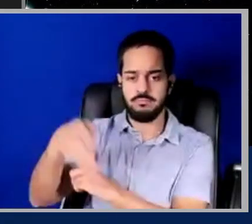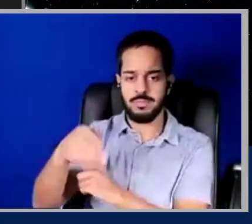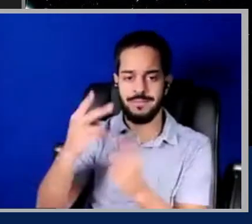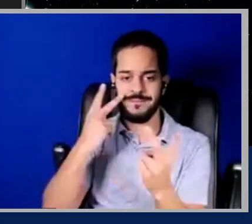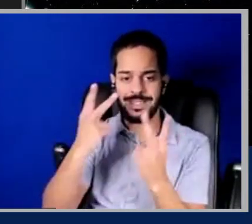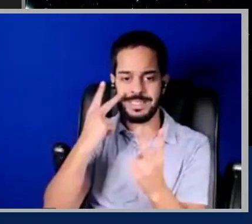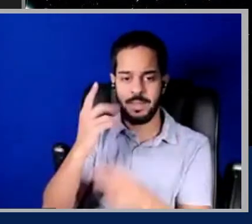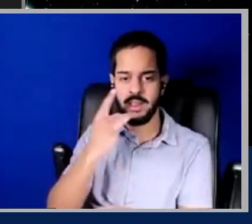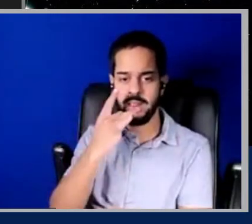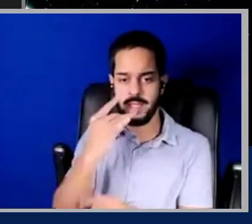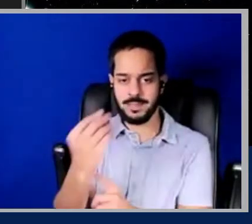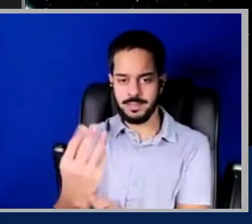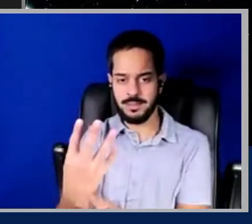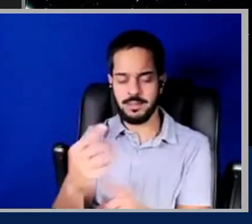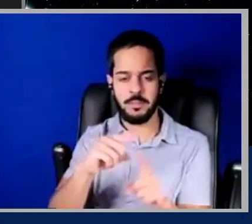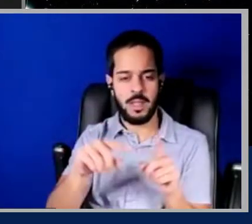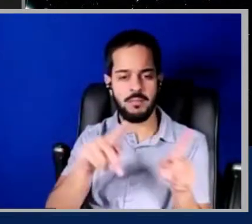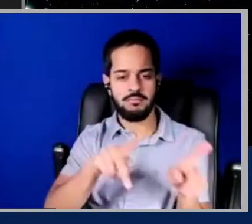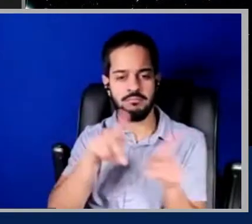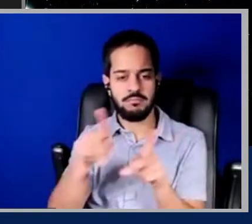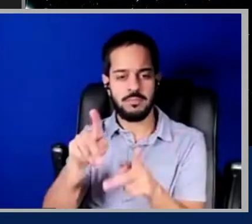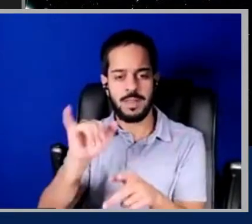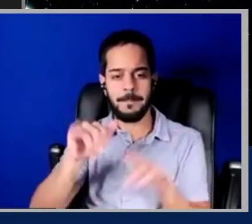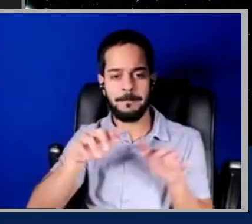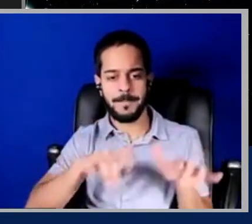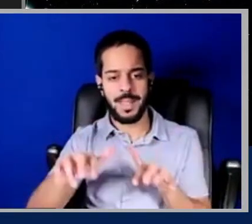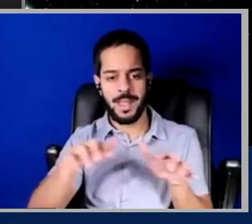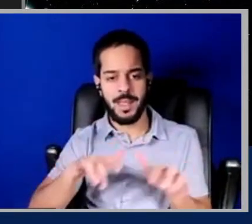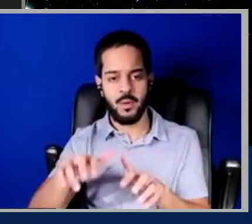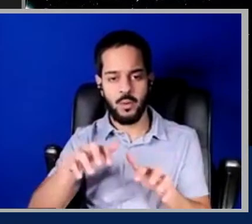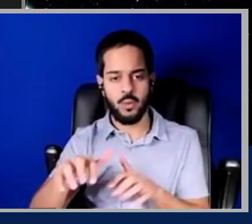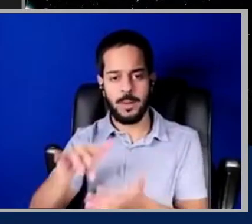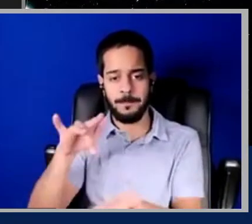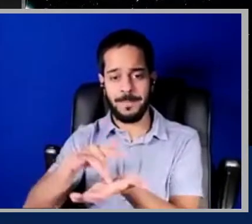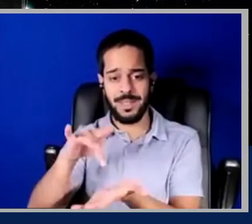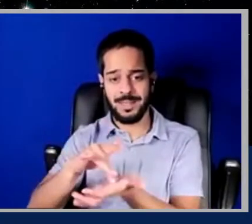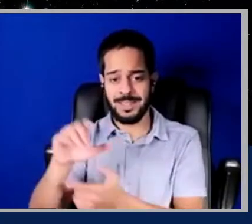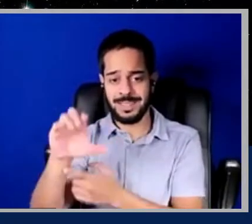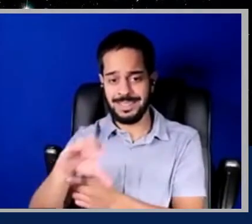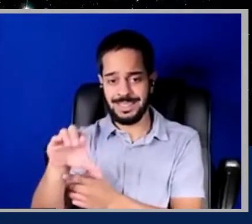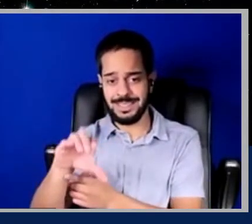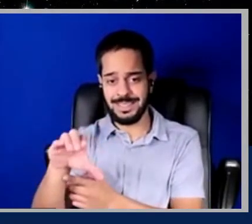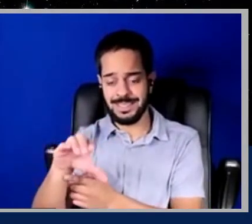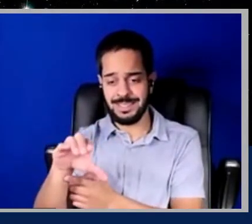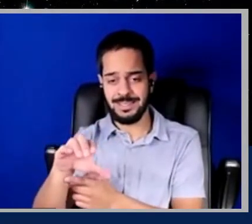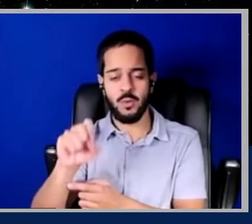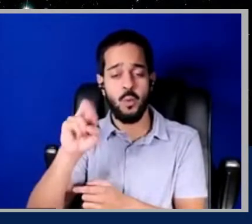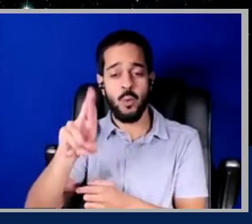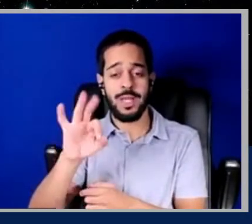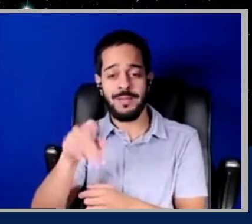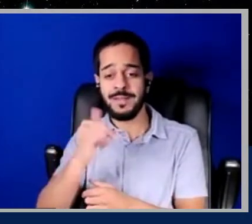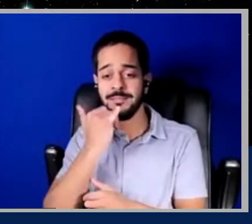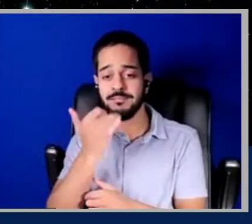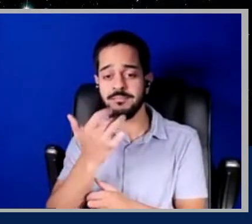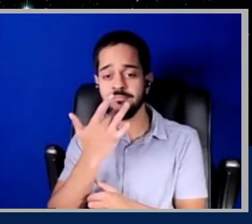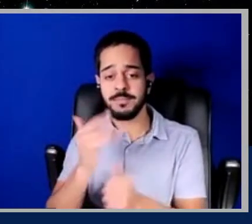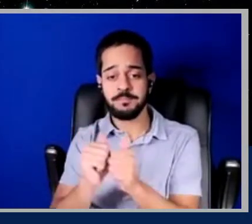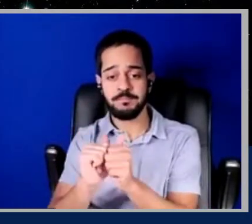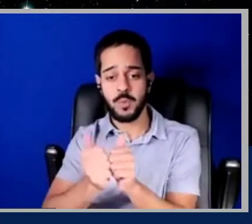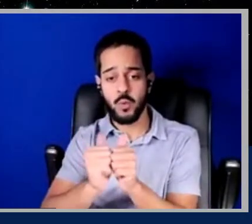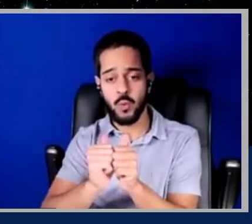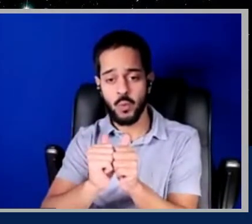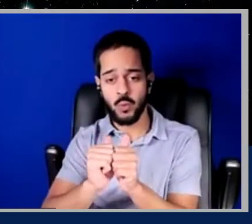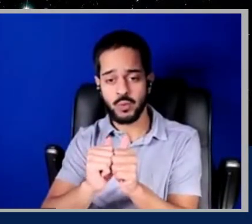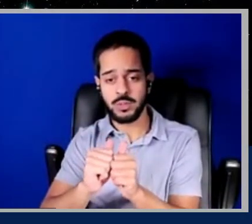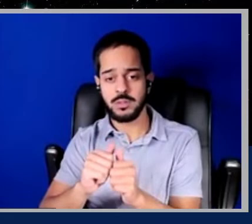piano, having middle C and a few keys on either side. Or if you're a sports ball person, if you were looking out onto